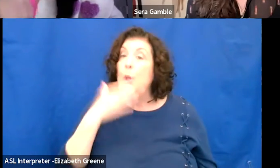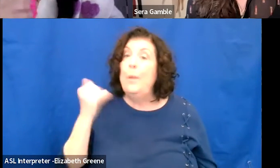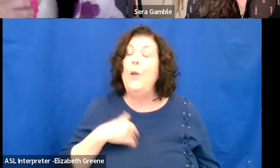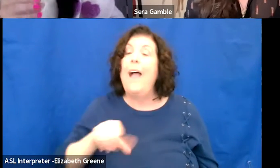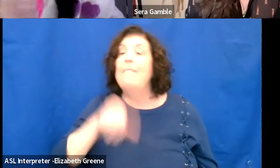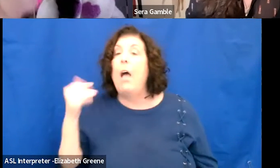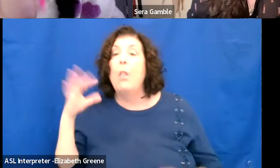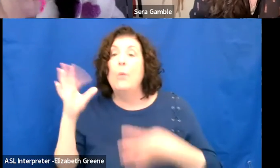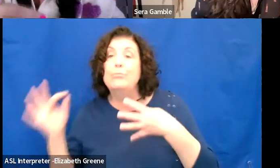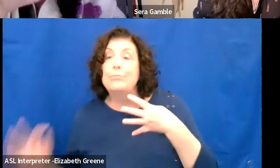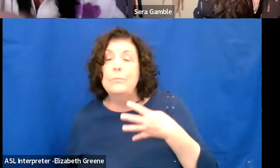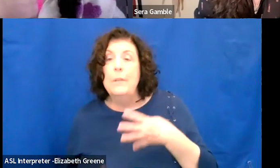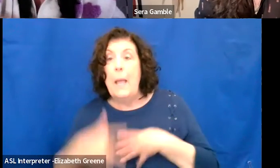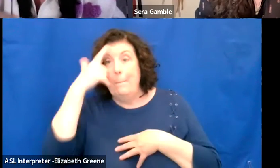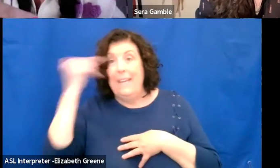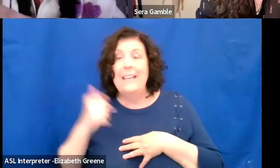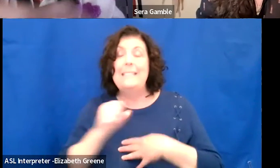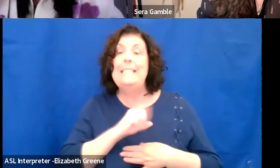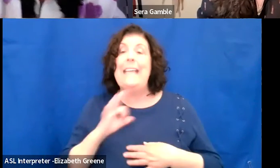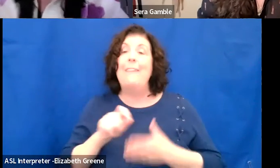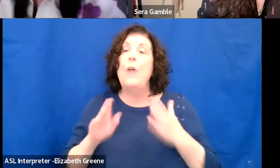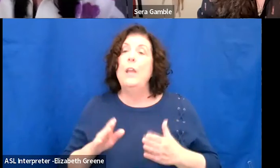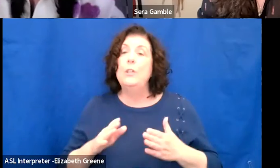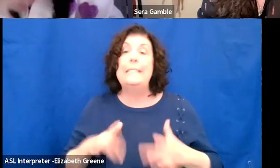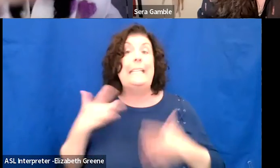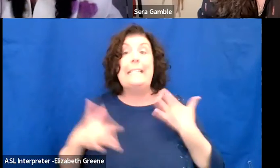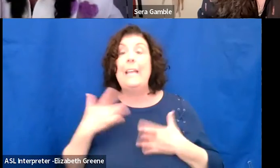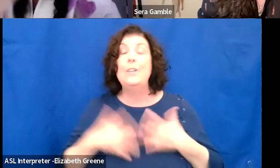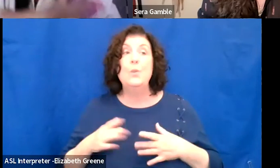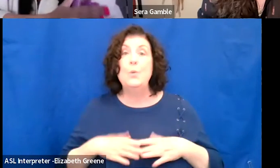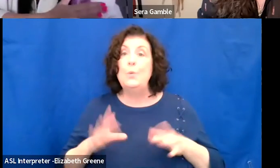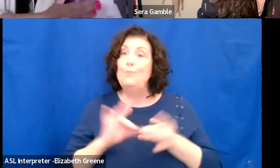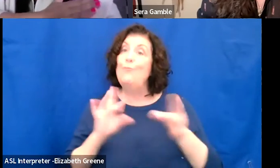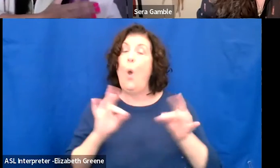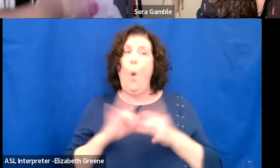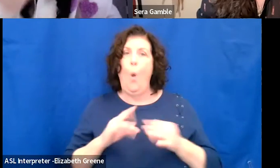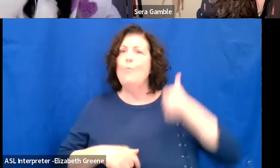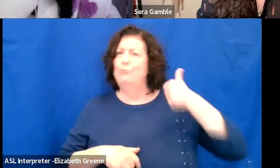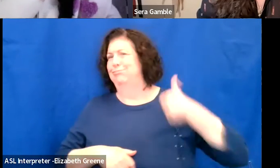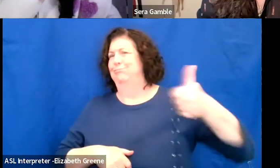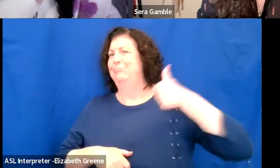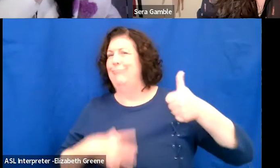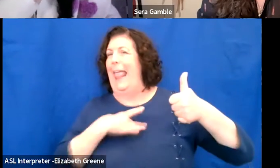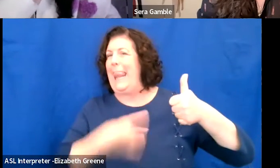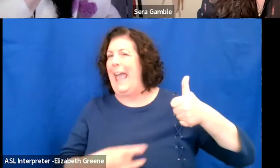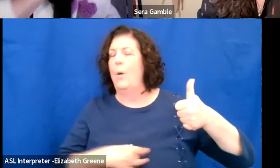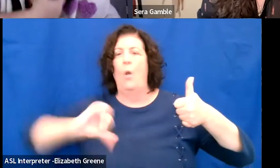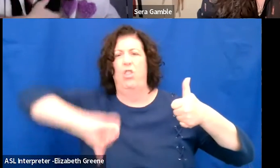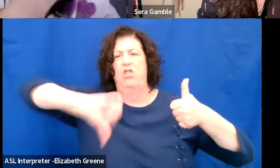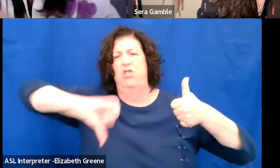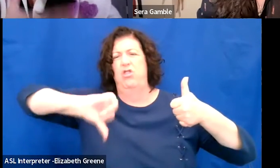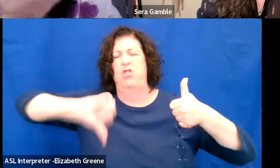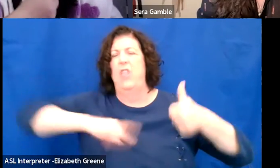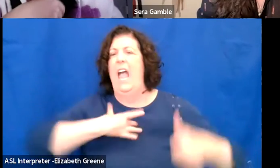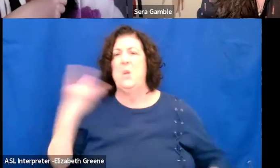very excited to tell you what they like and don't like. And not all staff writers. I'm just saying that's mostly when I see it, is the staff writer that's like, I don't love it without